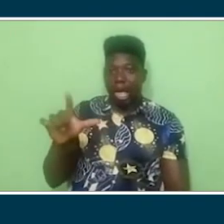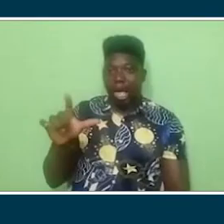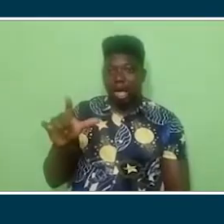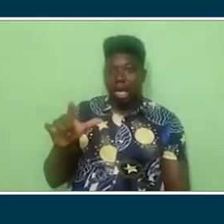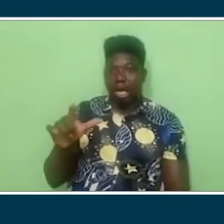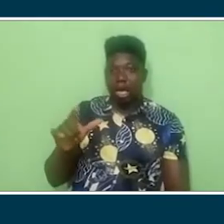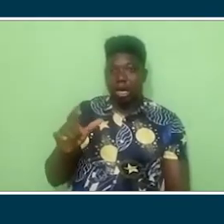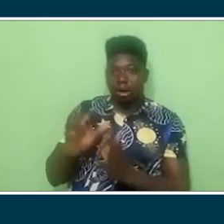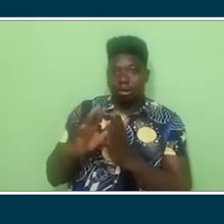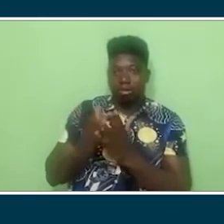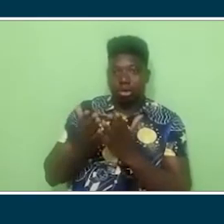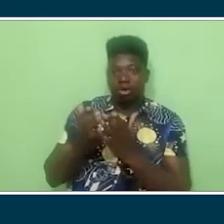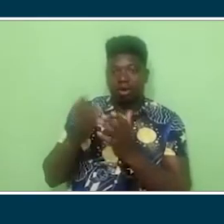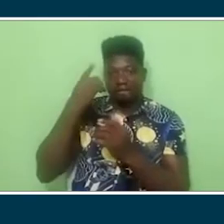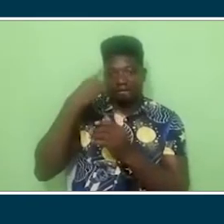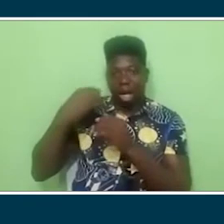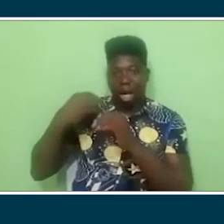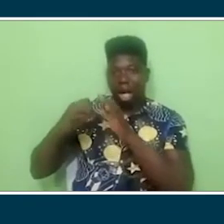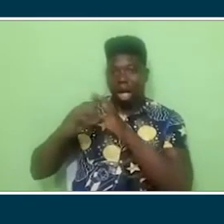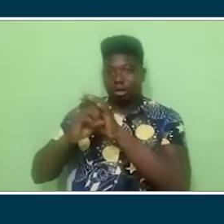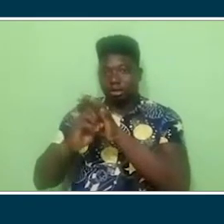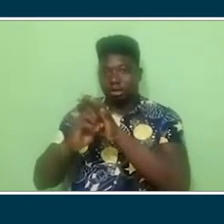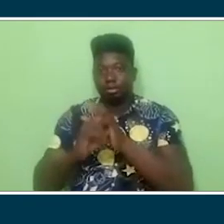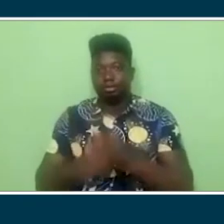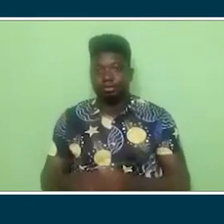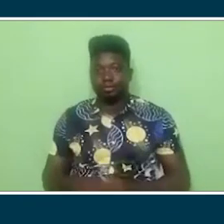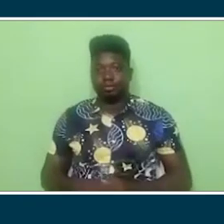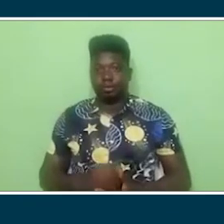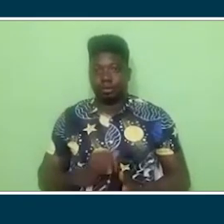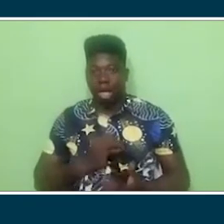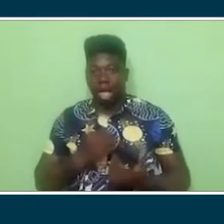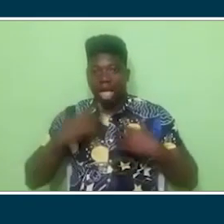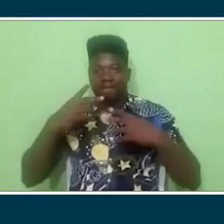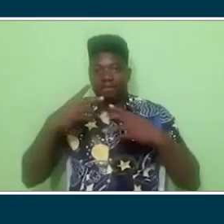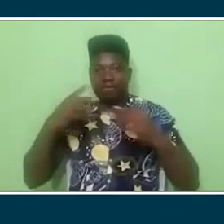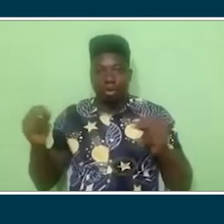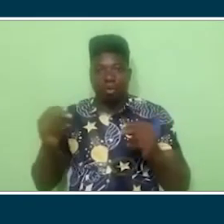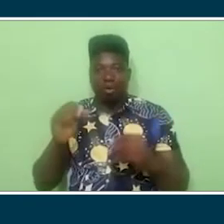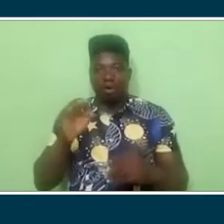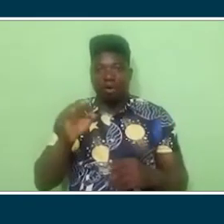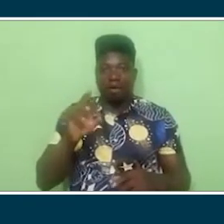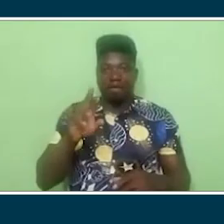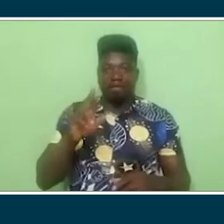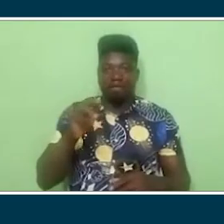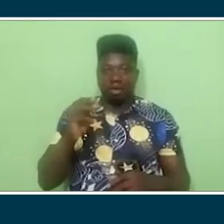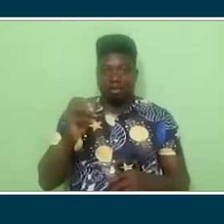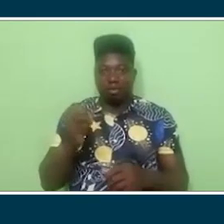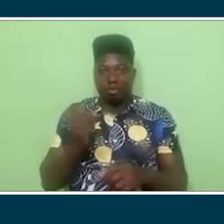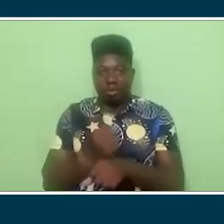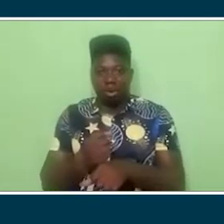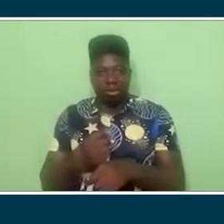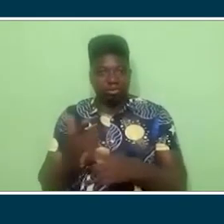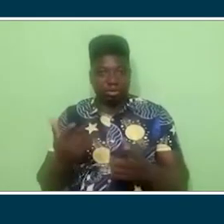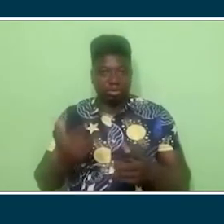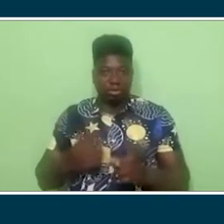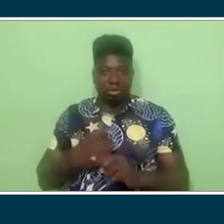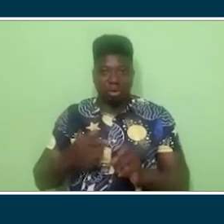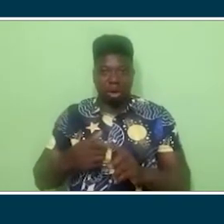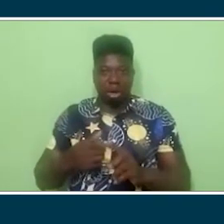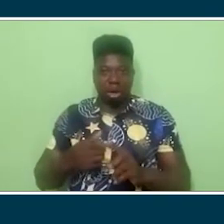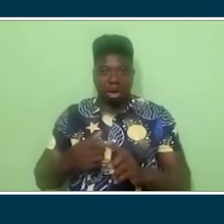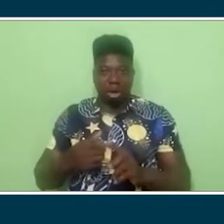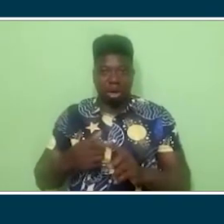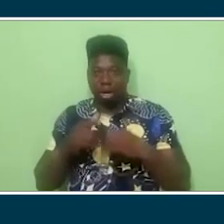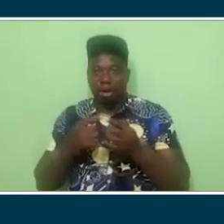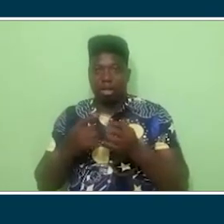no frameworks by which to imagine that world. I literally, when she's talking about communion, I don't know